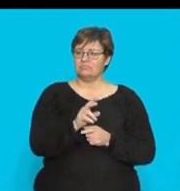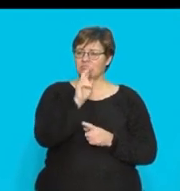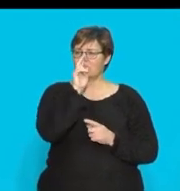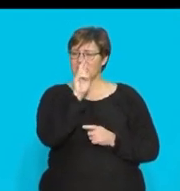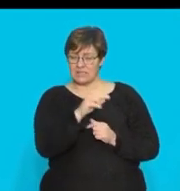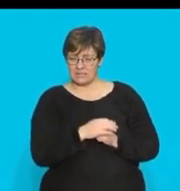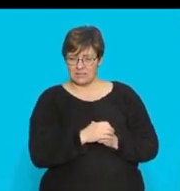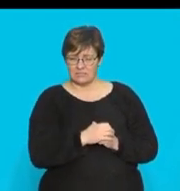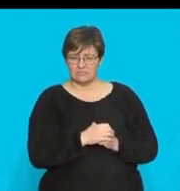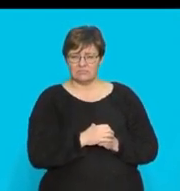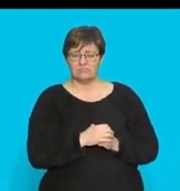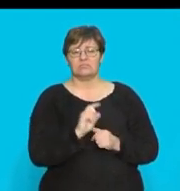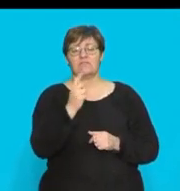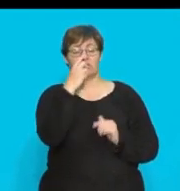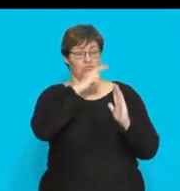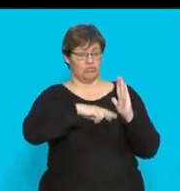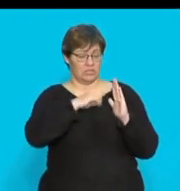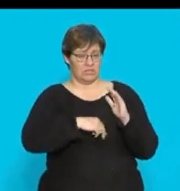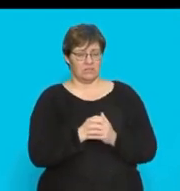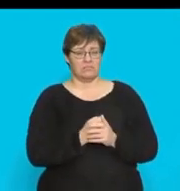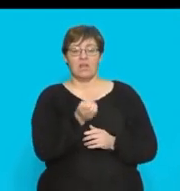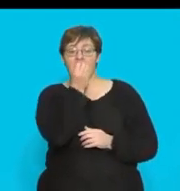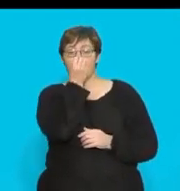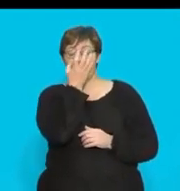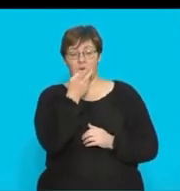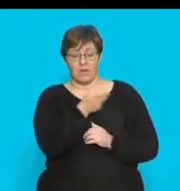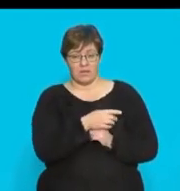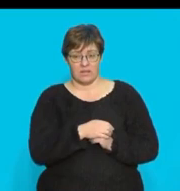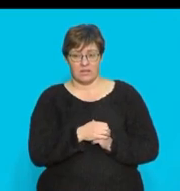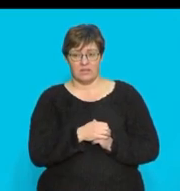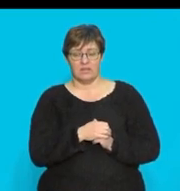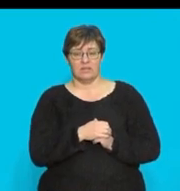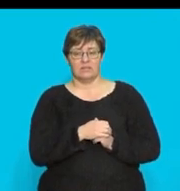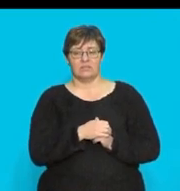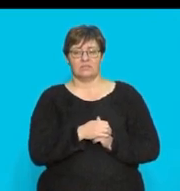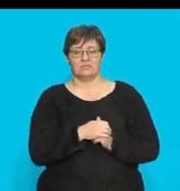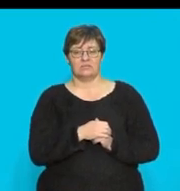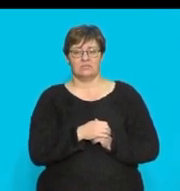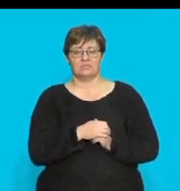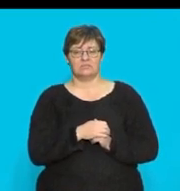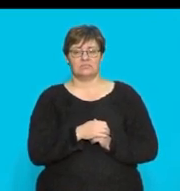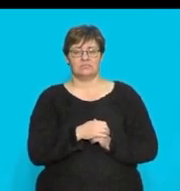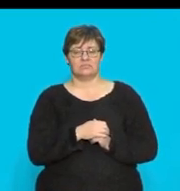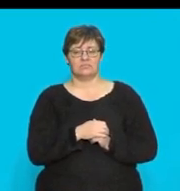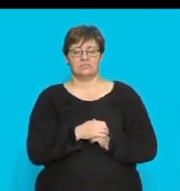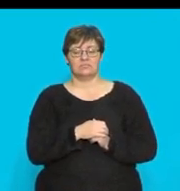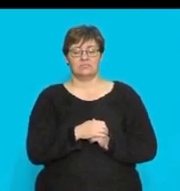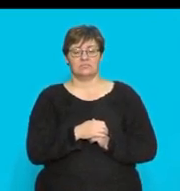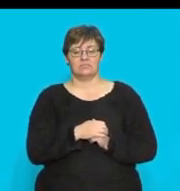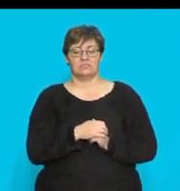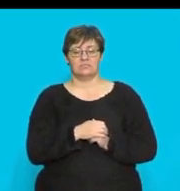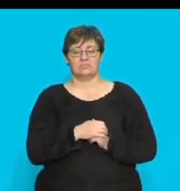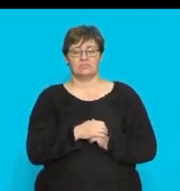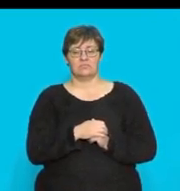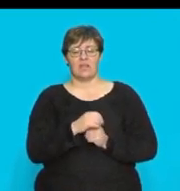that you can have it in your mind. Okay, let's read through it. They're flowers, all right? So if we look at the word